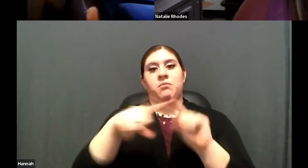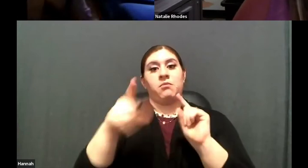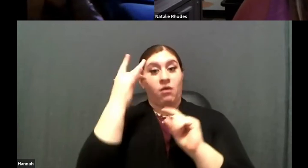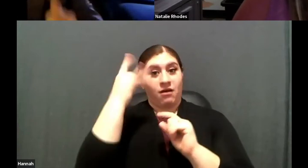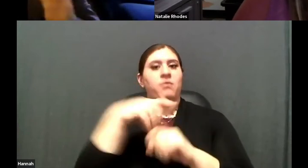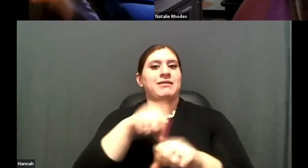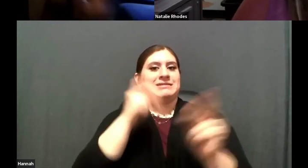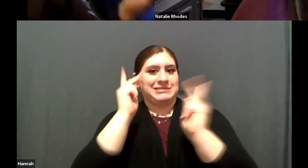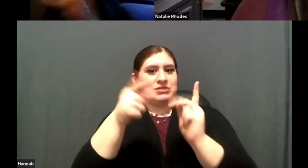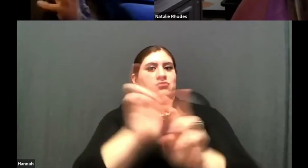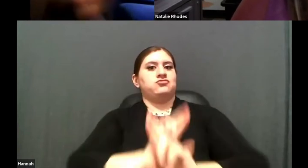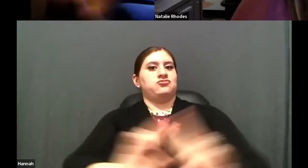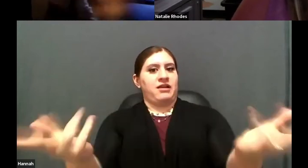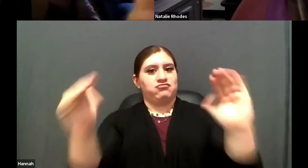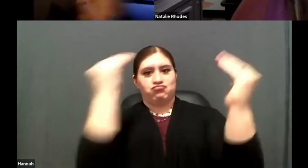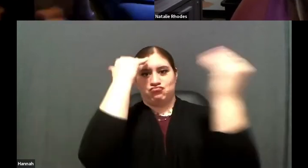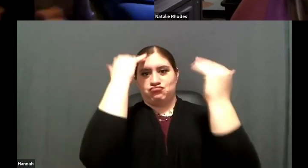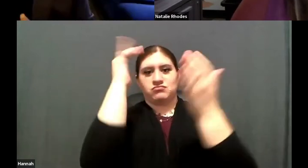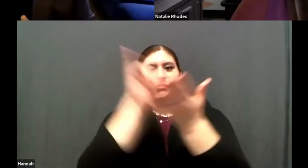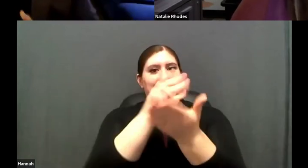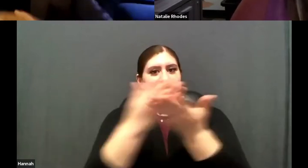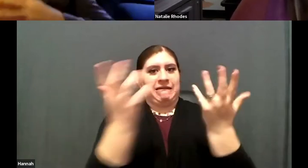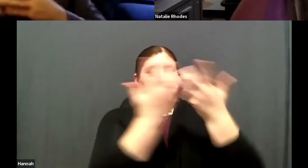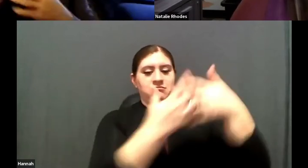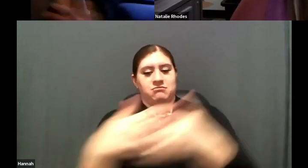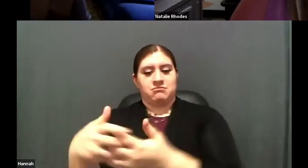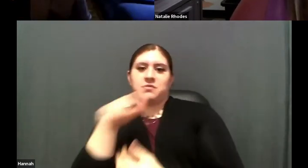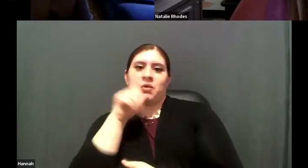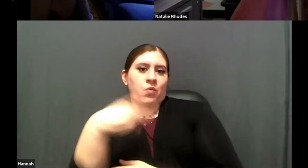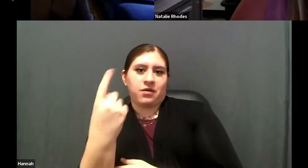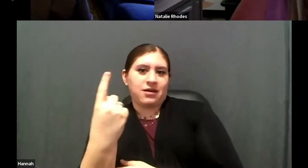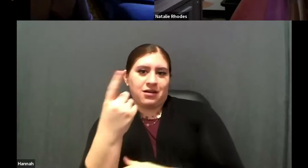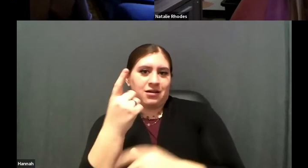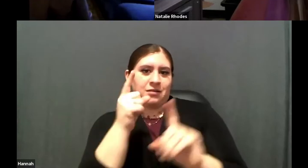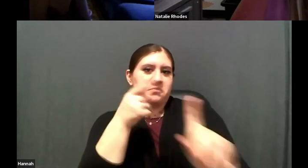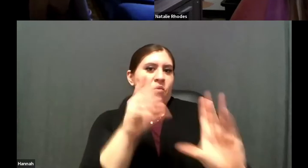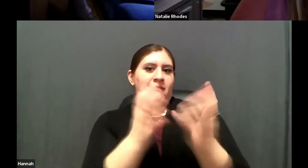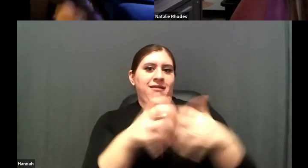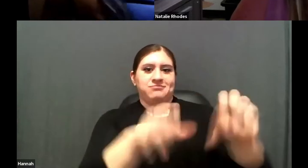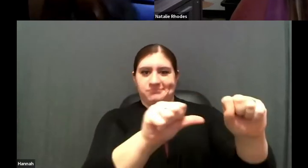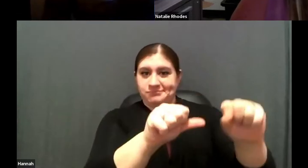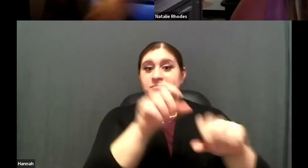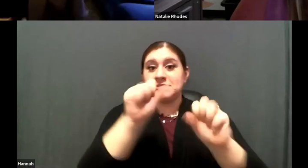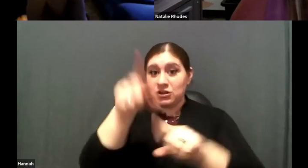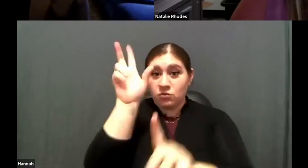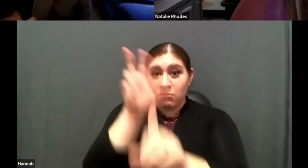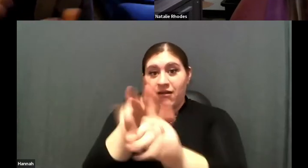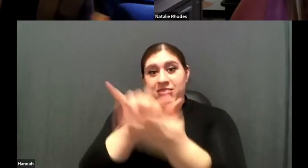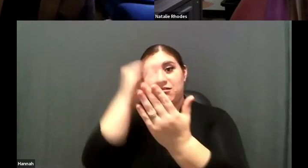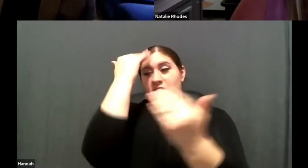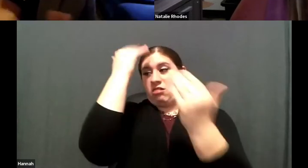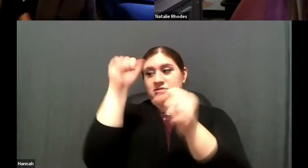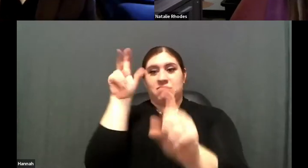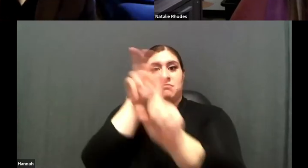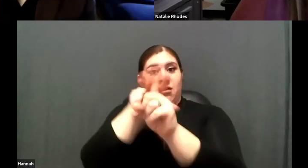yes, you can, it's about putting things together, not just about taking a class on something. Can you apply that knowledge